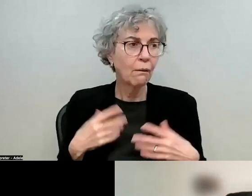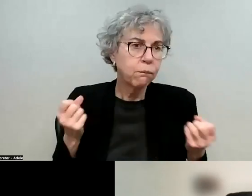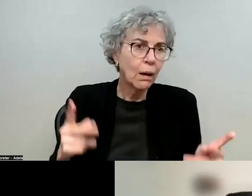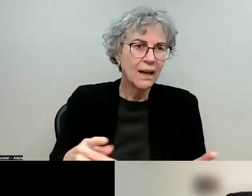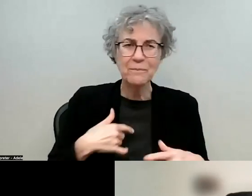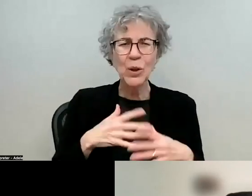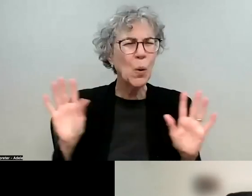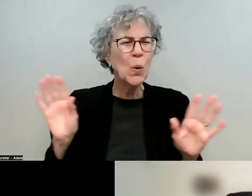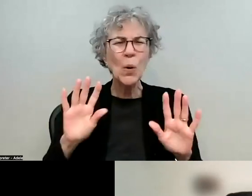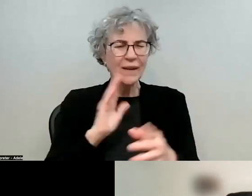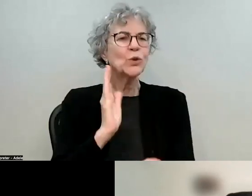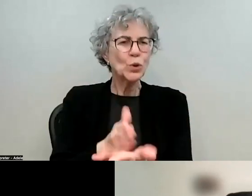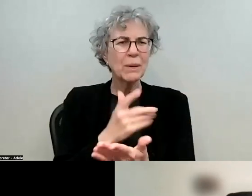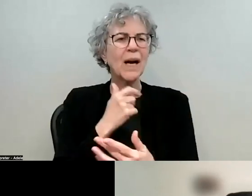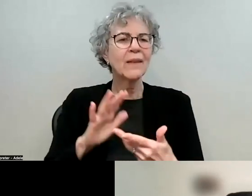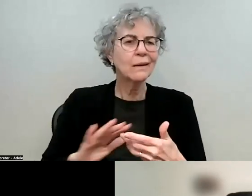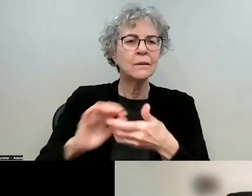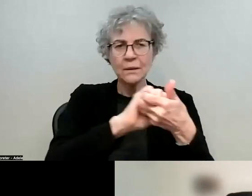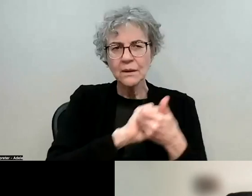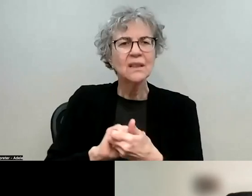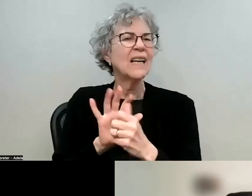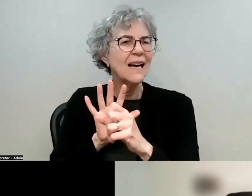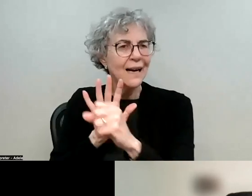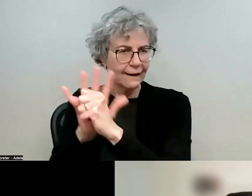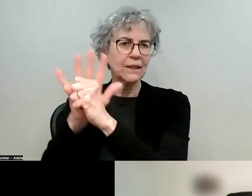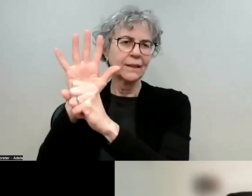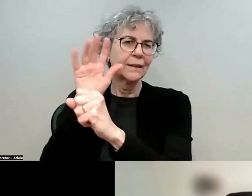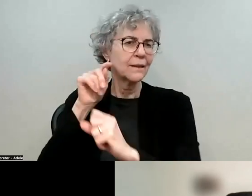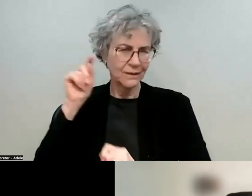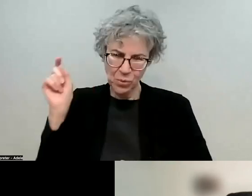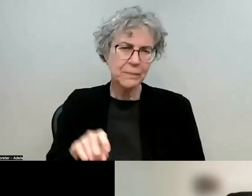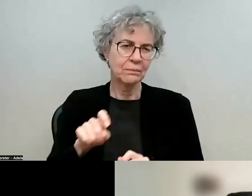It's probably a collaborative advocacy effort that we need to do.